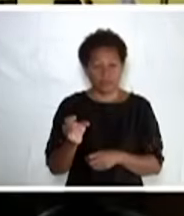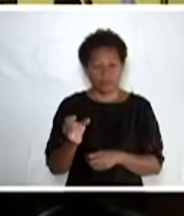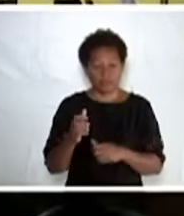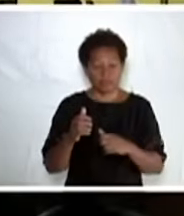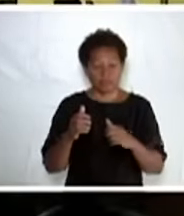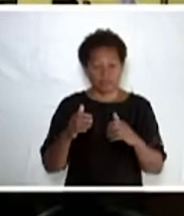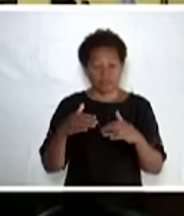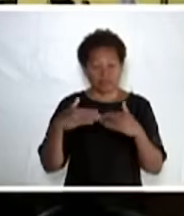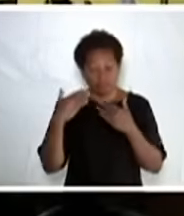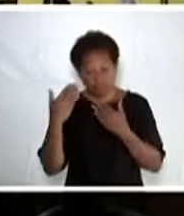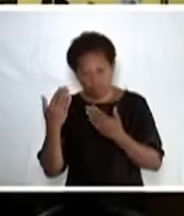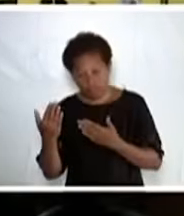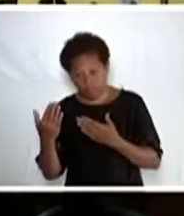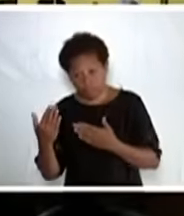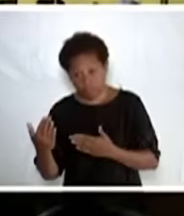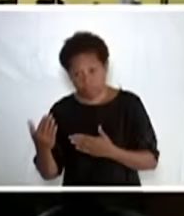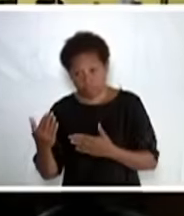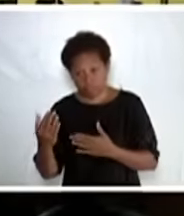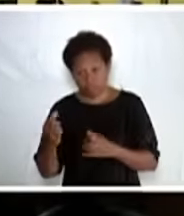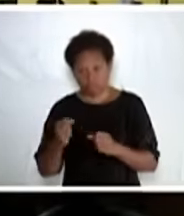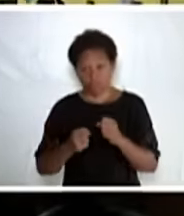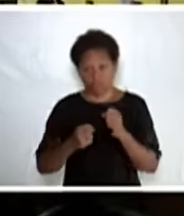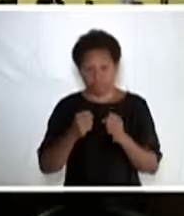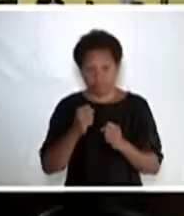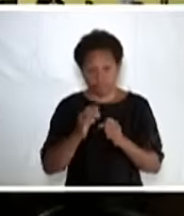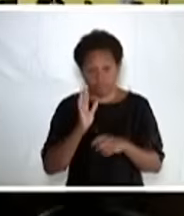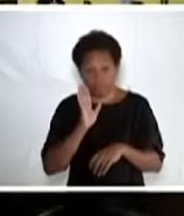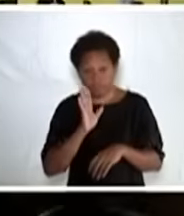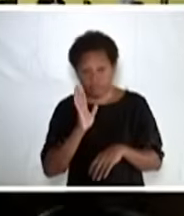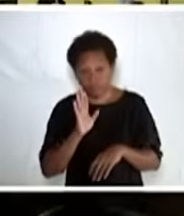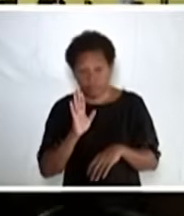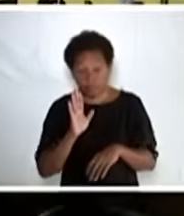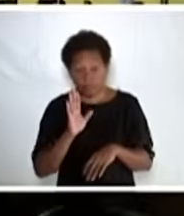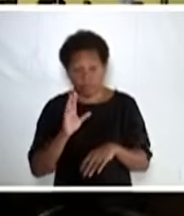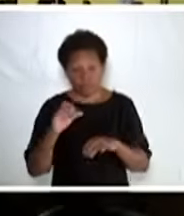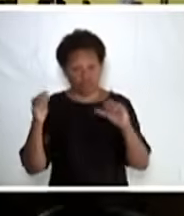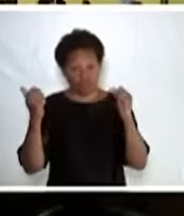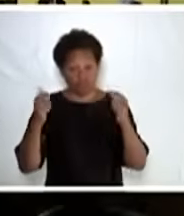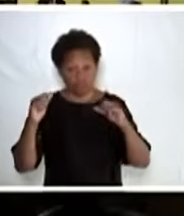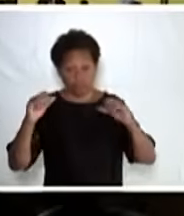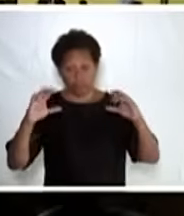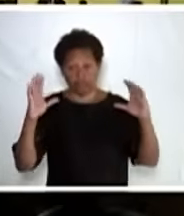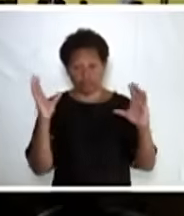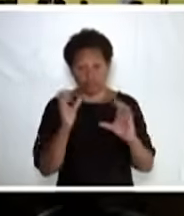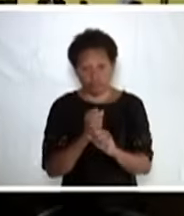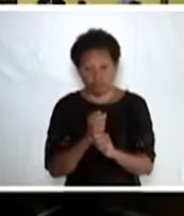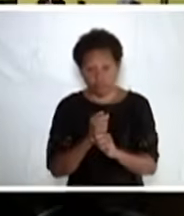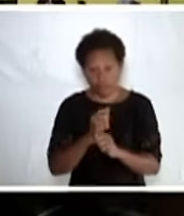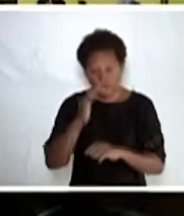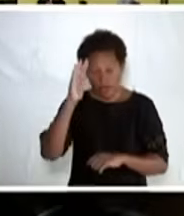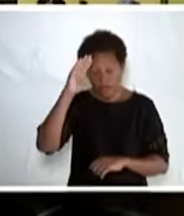appreciation to the parade before they are farewelled on the final salute.